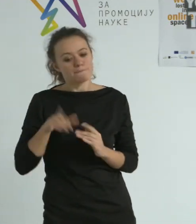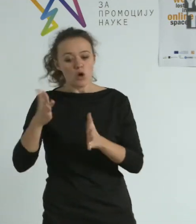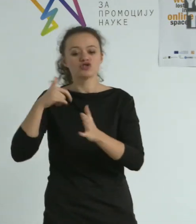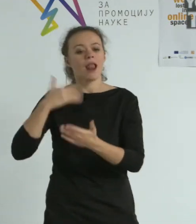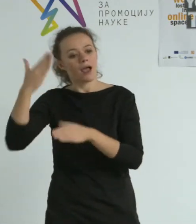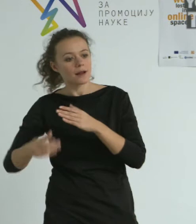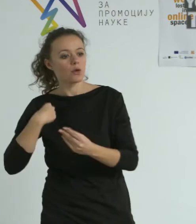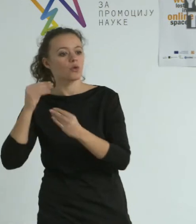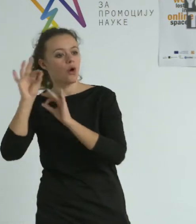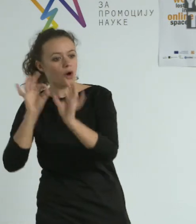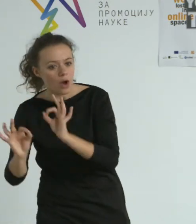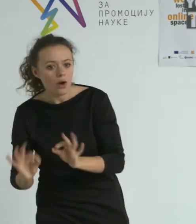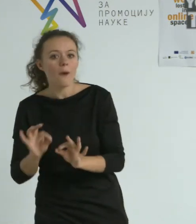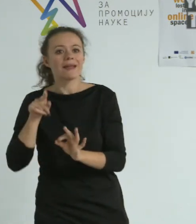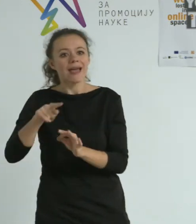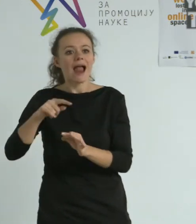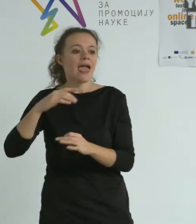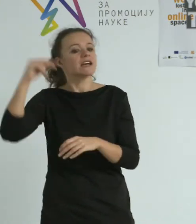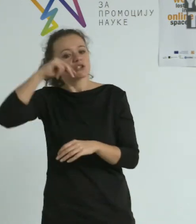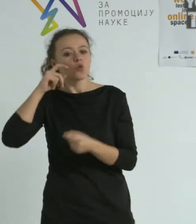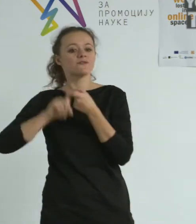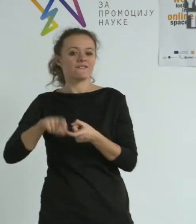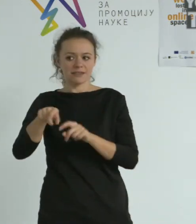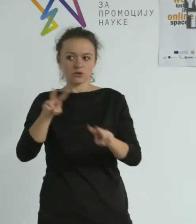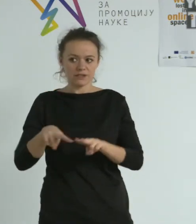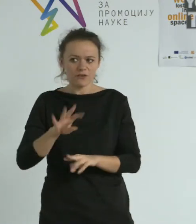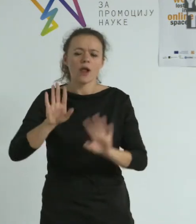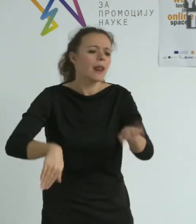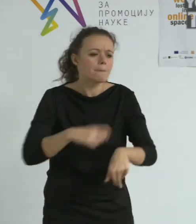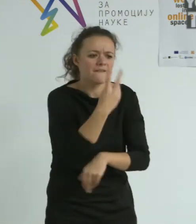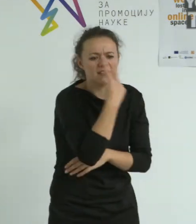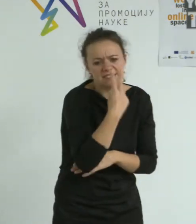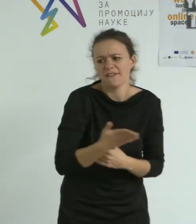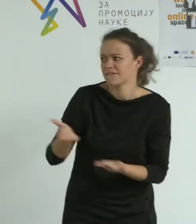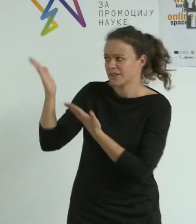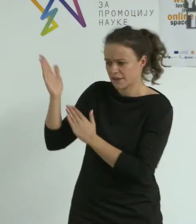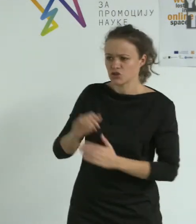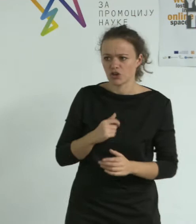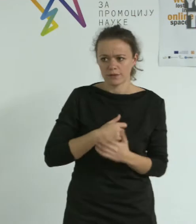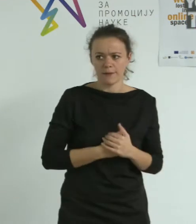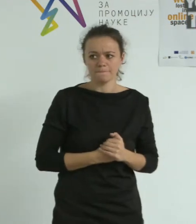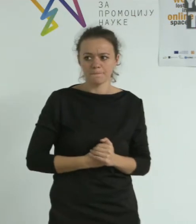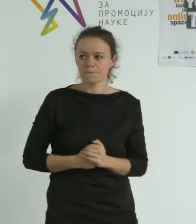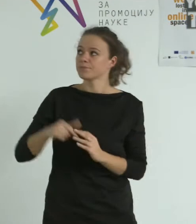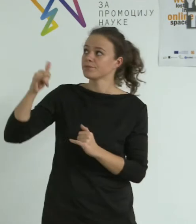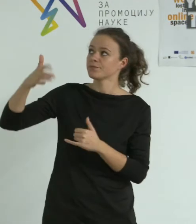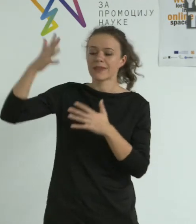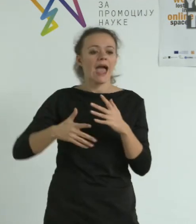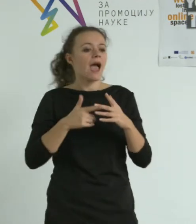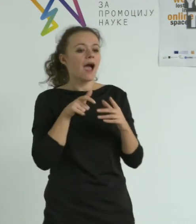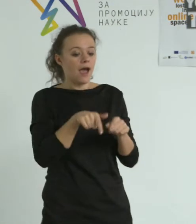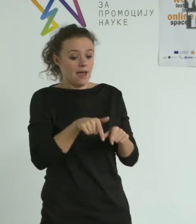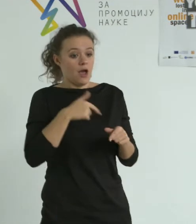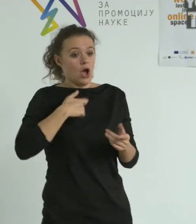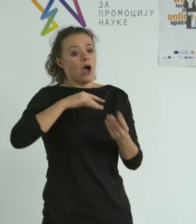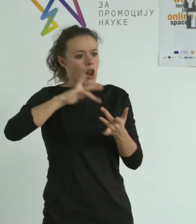comments, maybe experiences about this video. And never mind, you will see it in the course. Okay, now the structure of